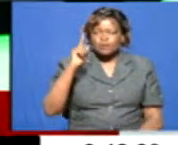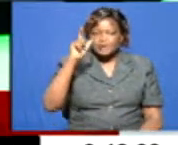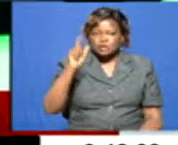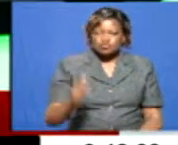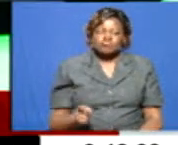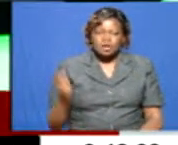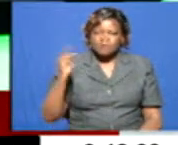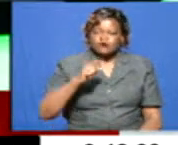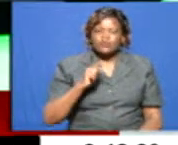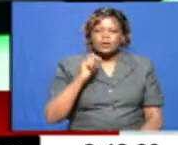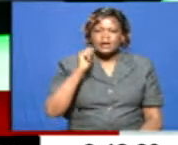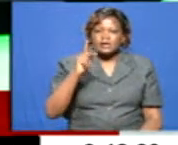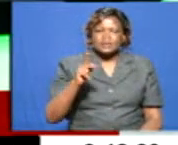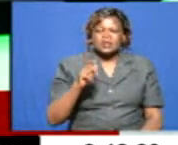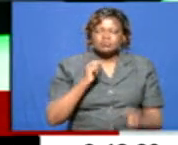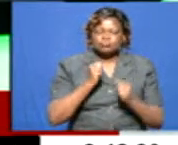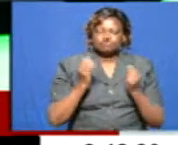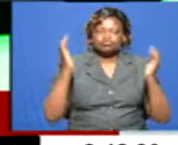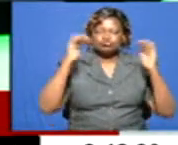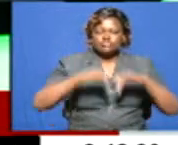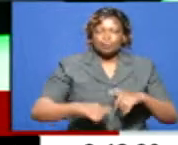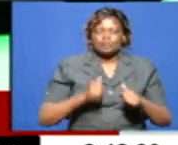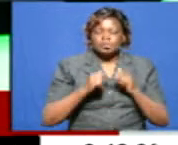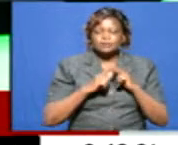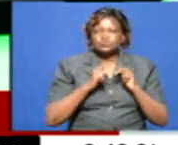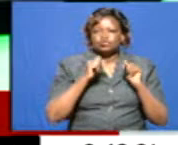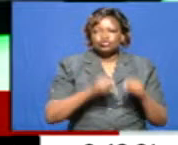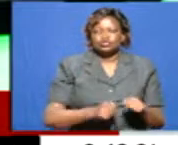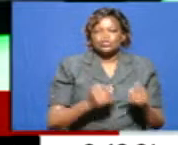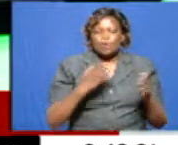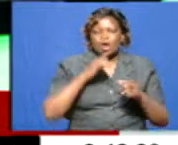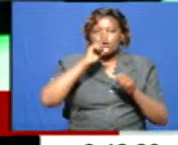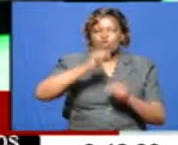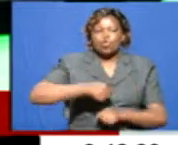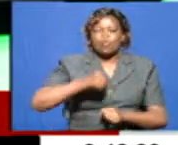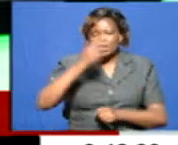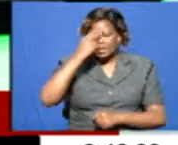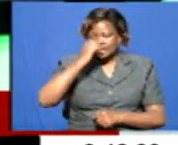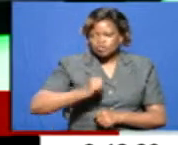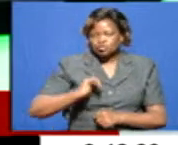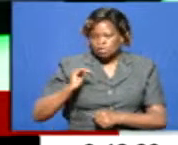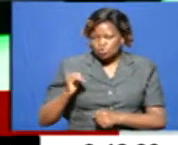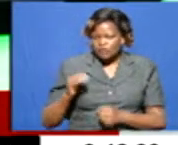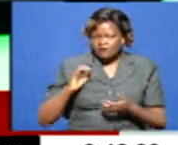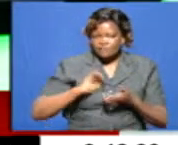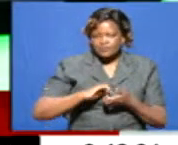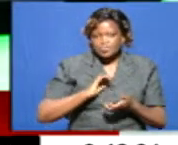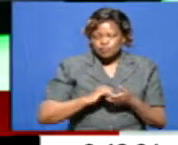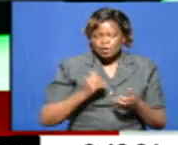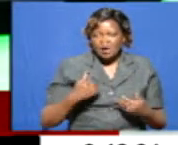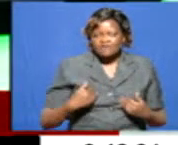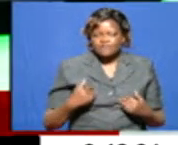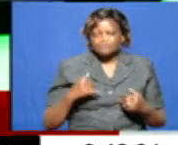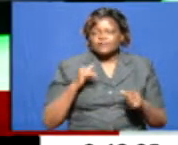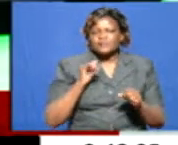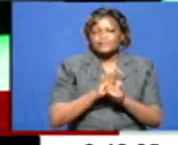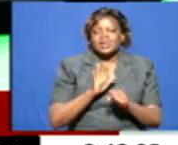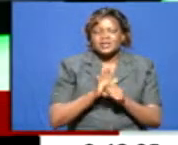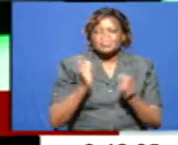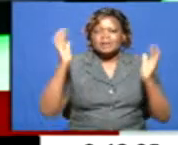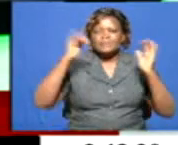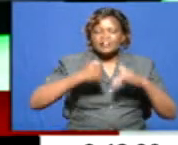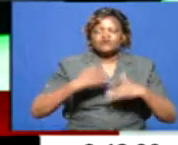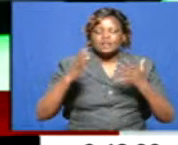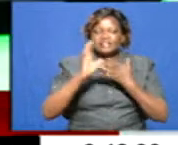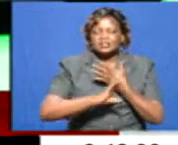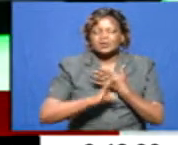Kenya Athletes Seminar, which commenced today in Ngong, Kajiado County. The federation will be holding a series of the seminar across the country in